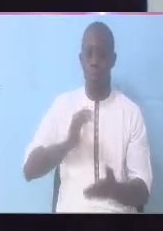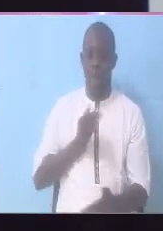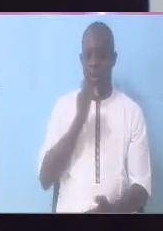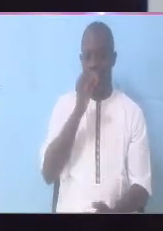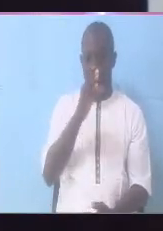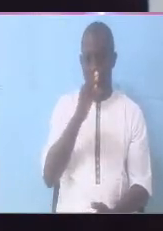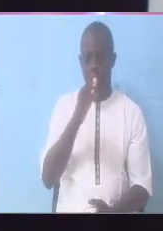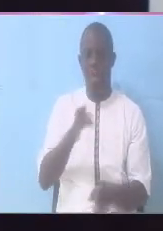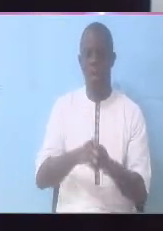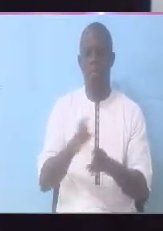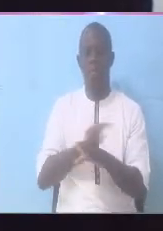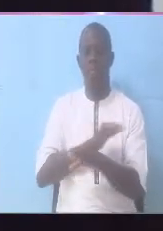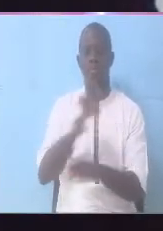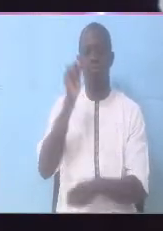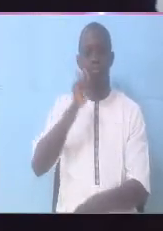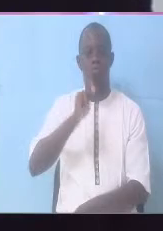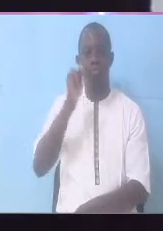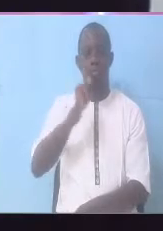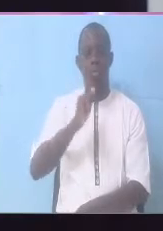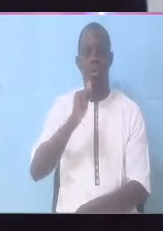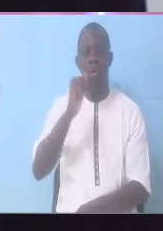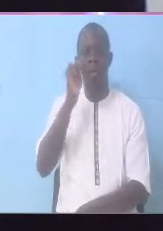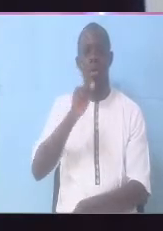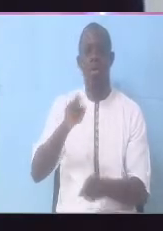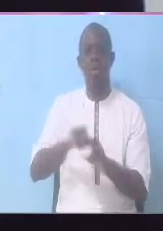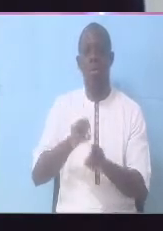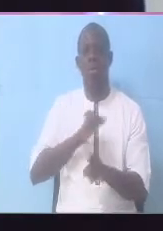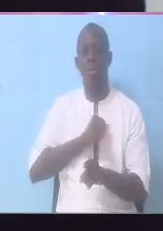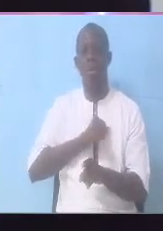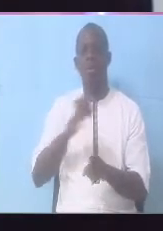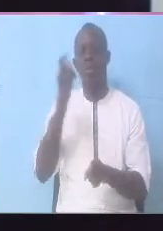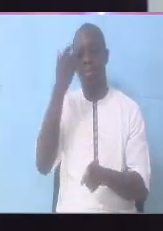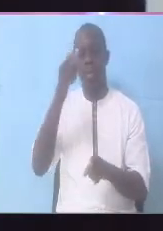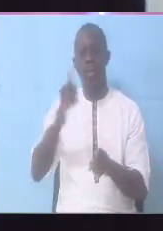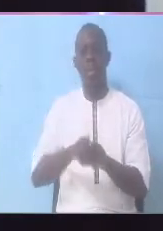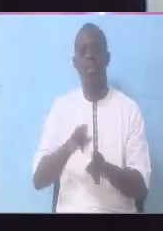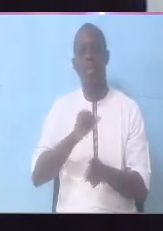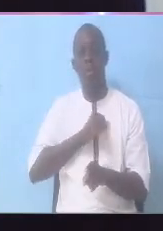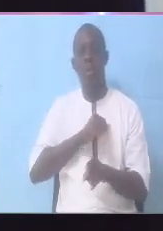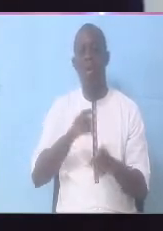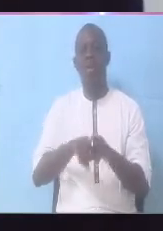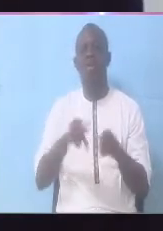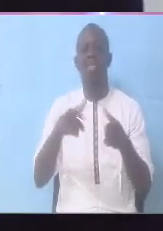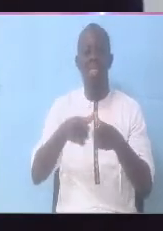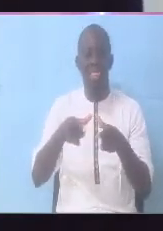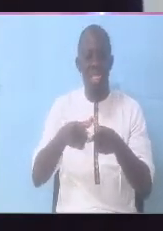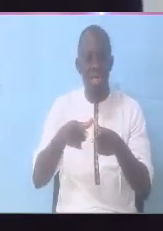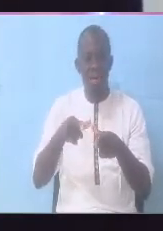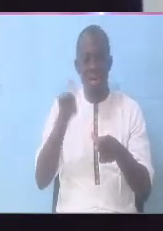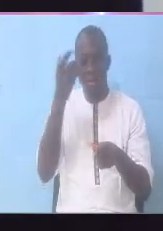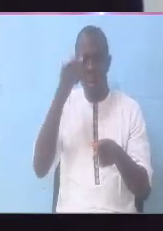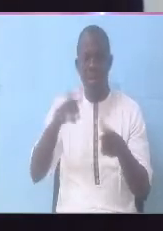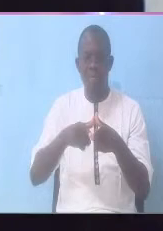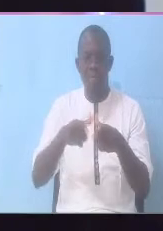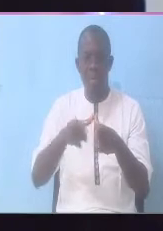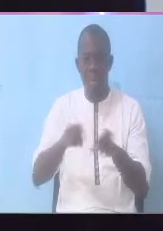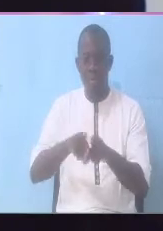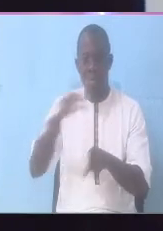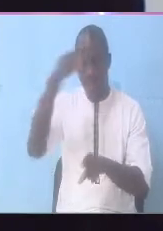they use their pubic hair as a net. Eko musonyin ko aya adumatiwo